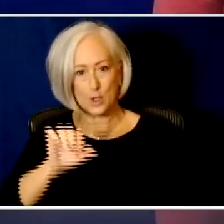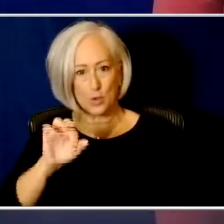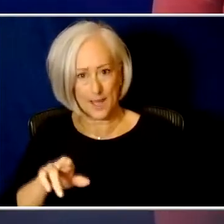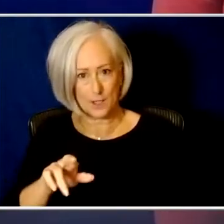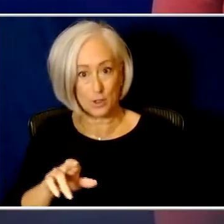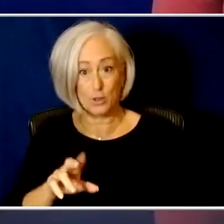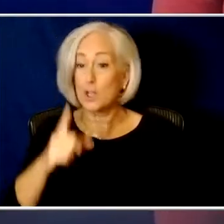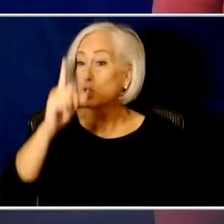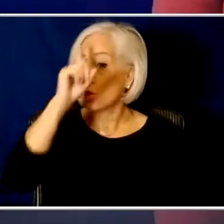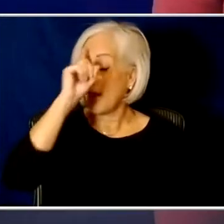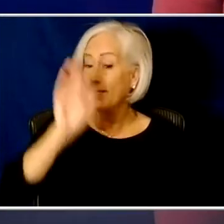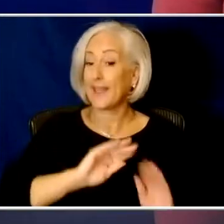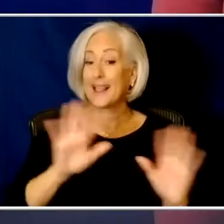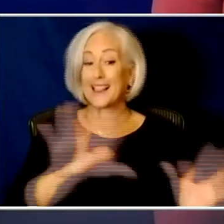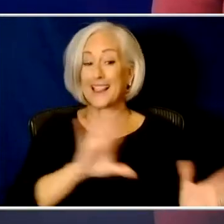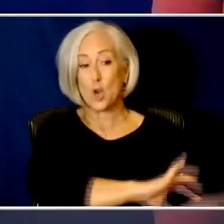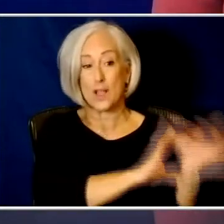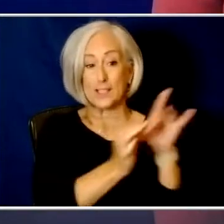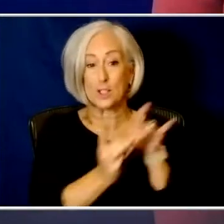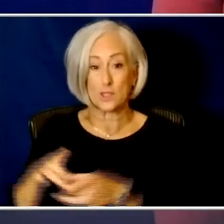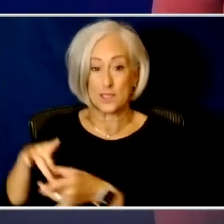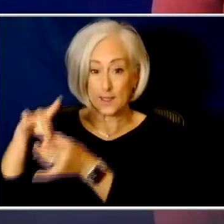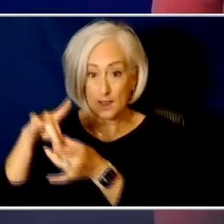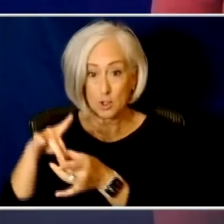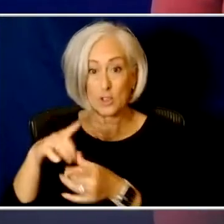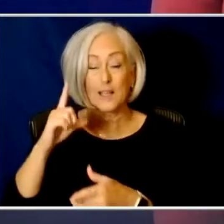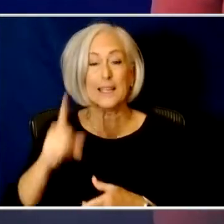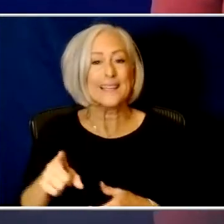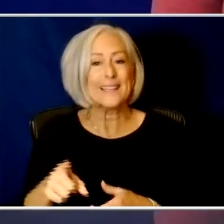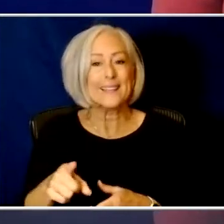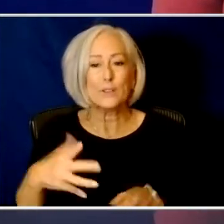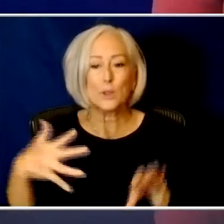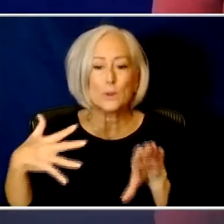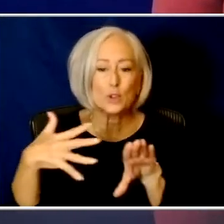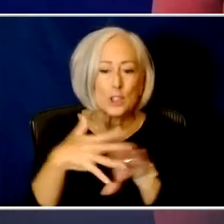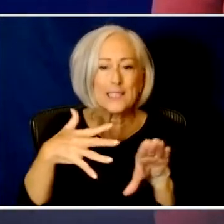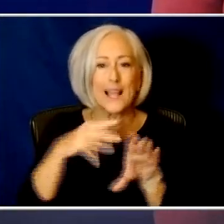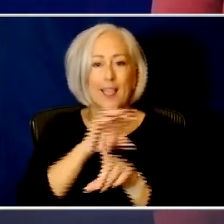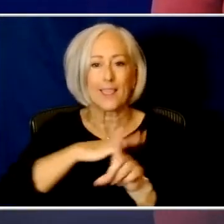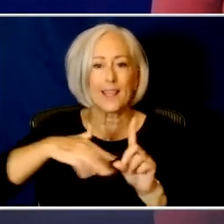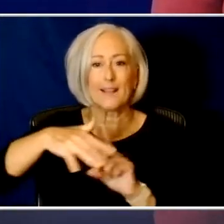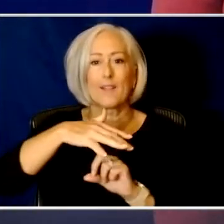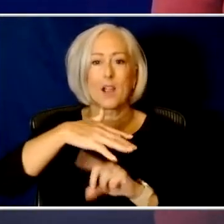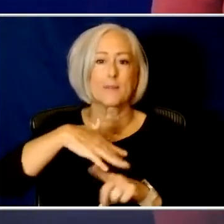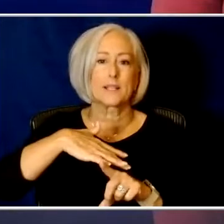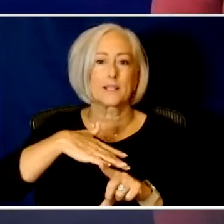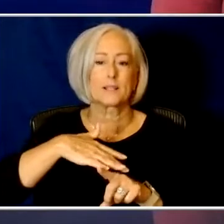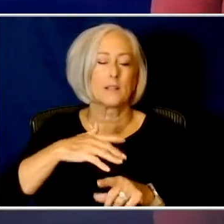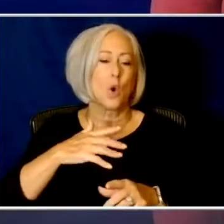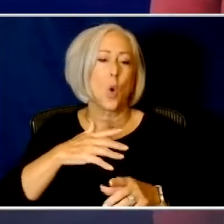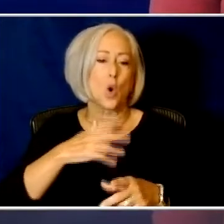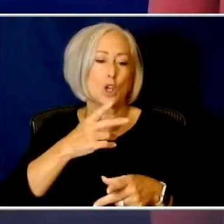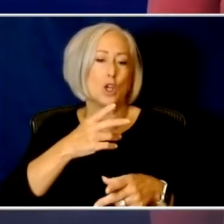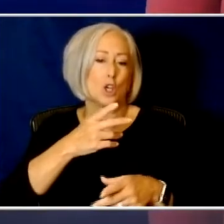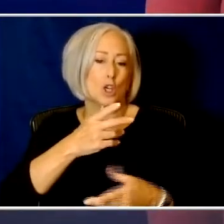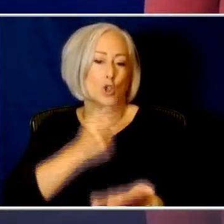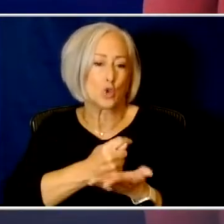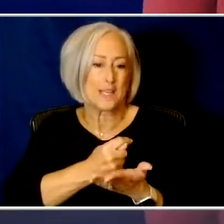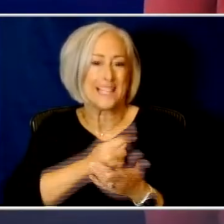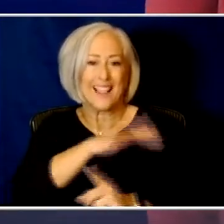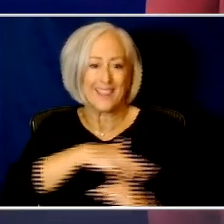again, when we cheat the environment, as right, whether it's our own personal environment. Oh Lord, that is a really